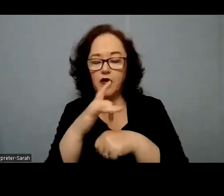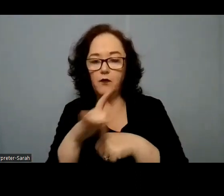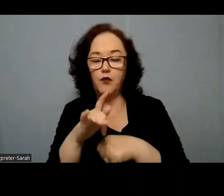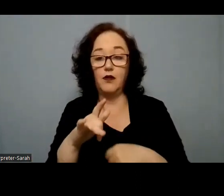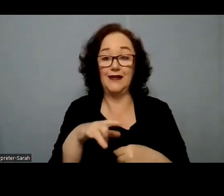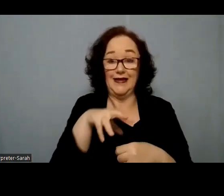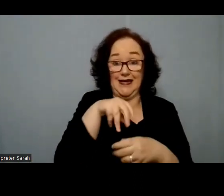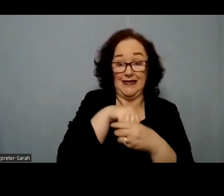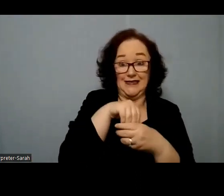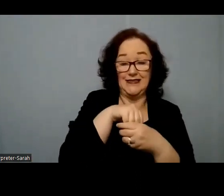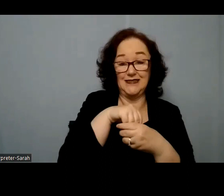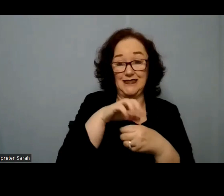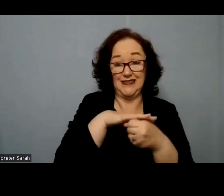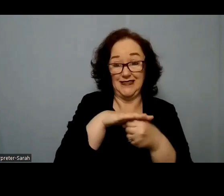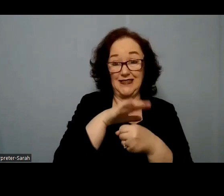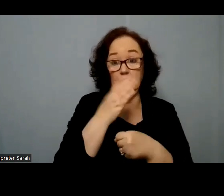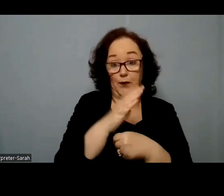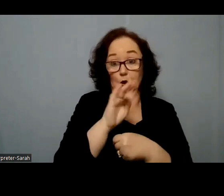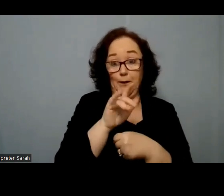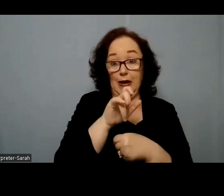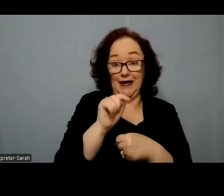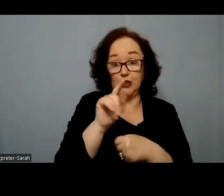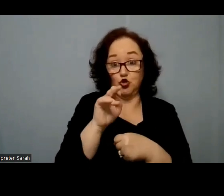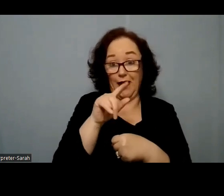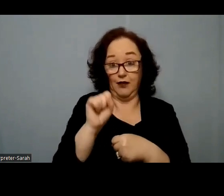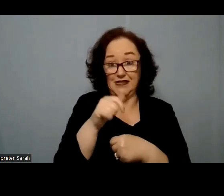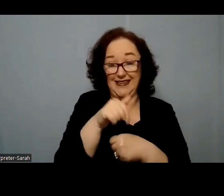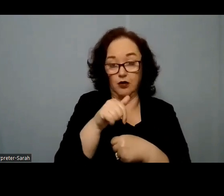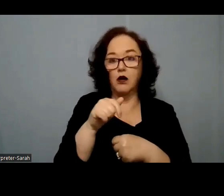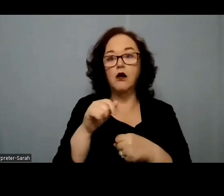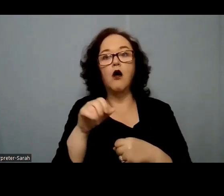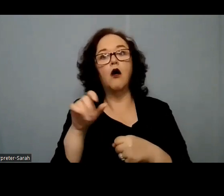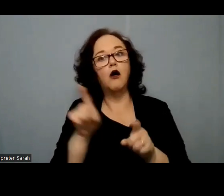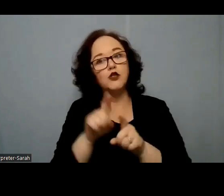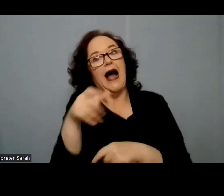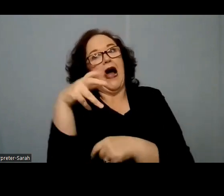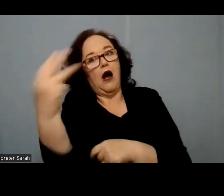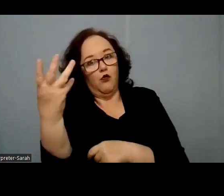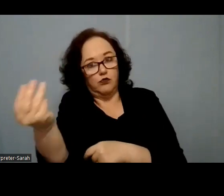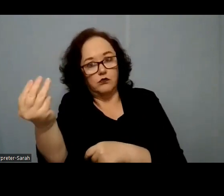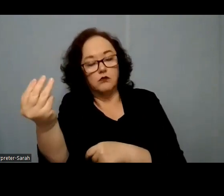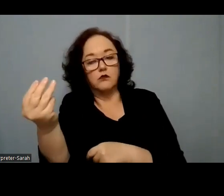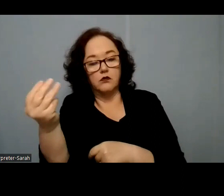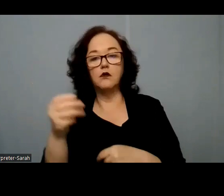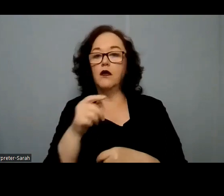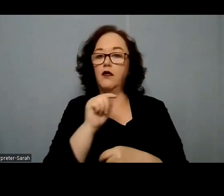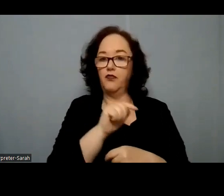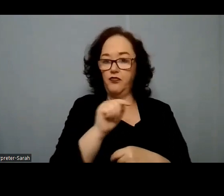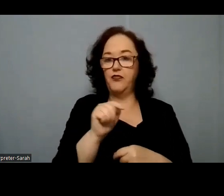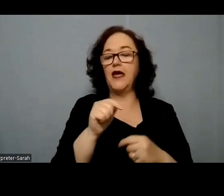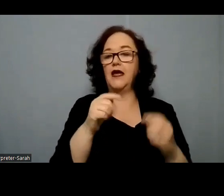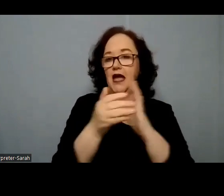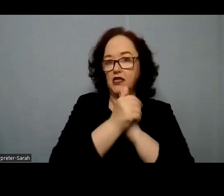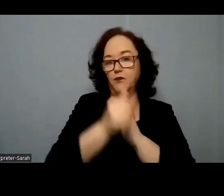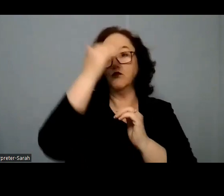of care at Bluebonnet Trails, but also externally. They are the experts in understanding the resources available in our